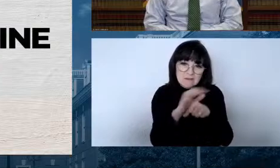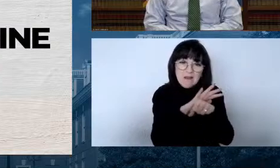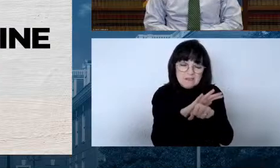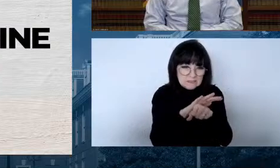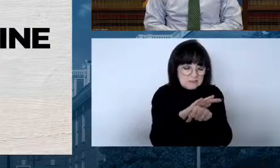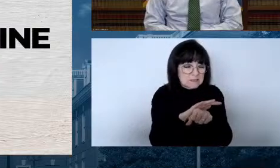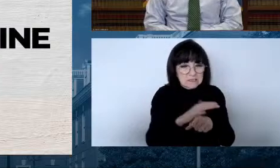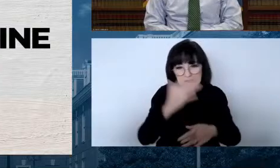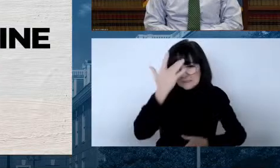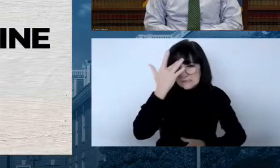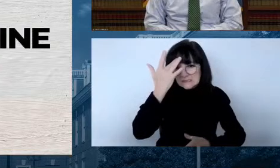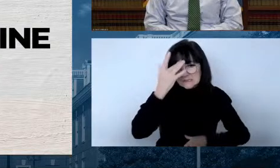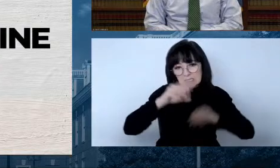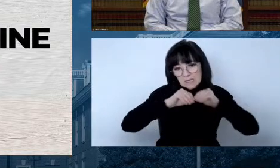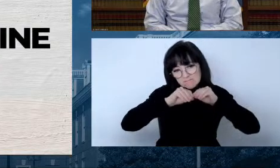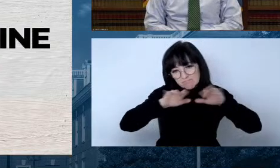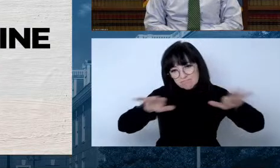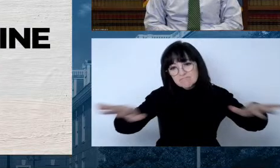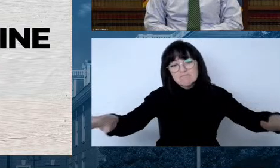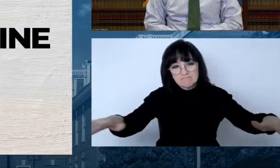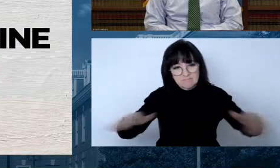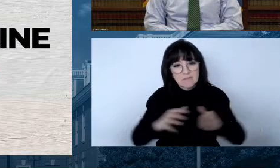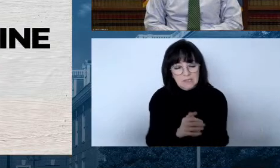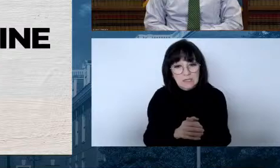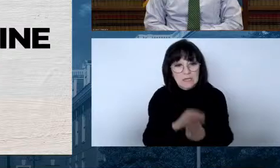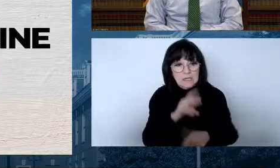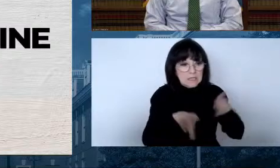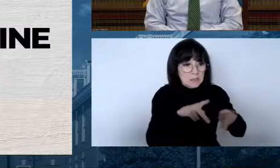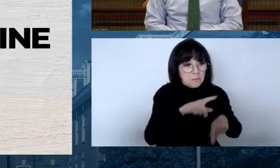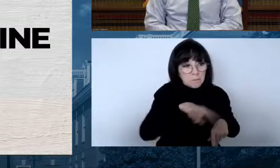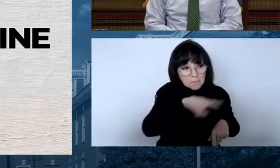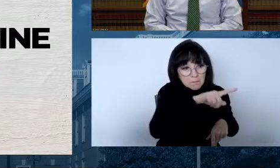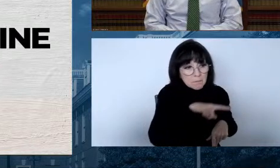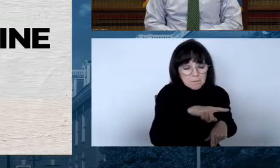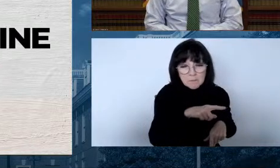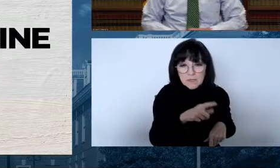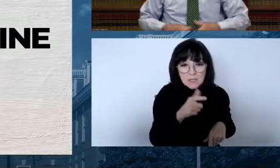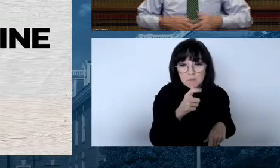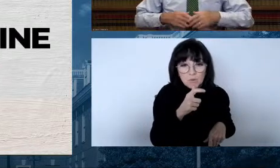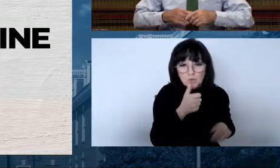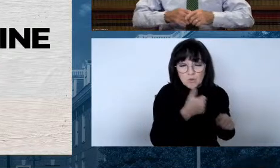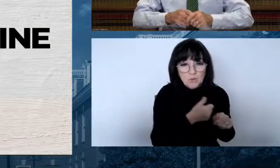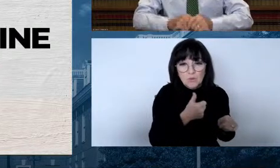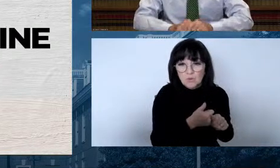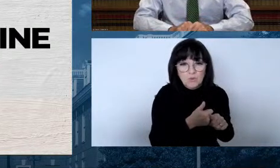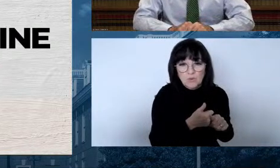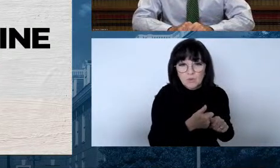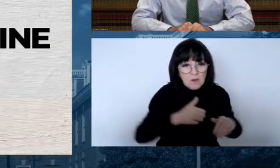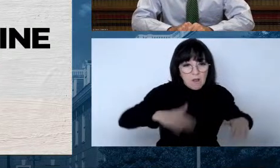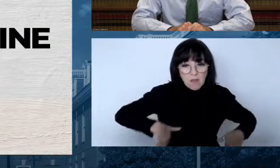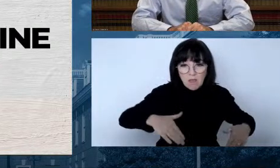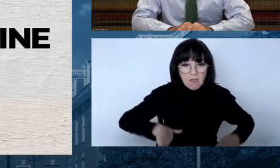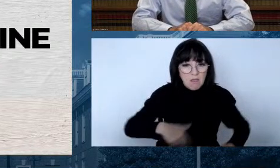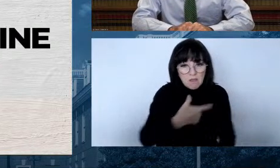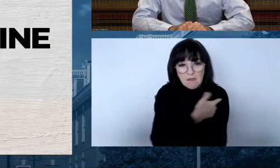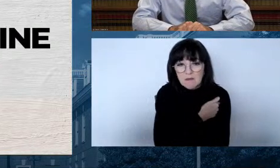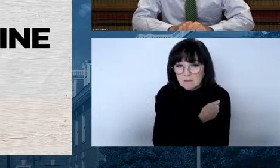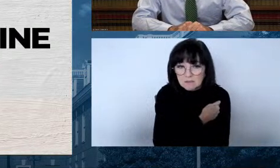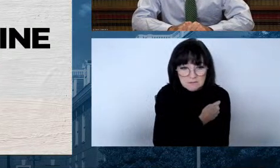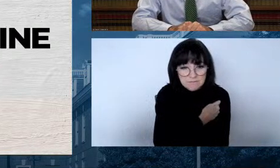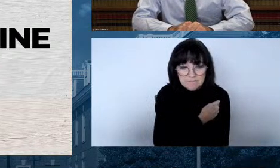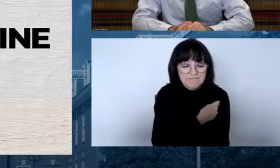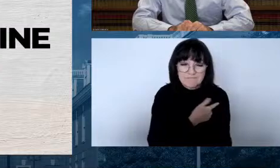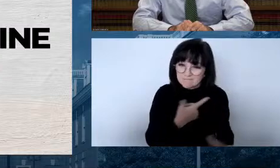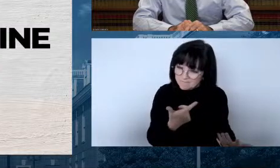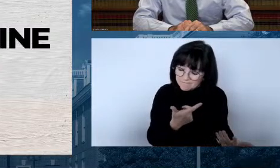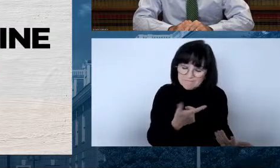in portions of our state with lower vaccination rates. There's a really simple solution, which is if you're not vaccinated, to